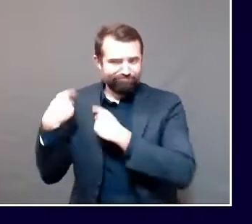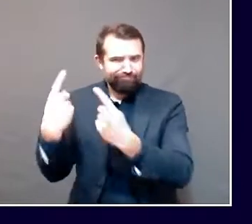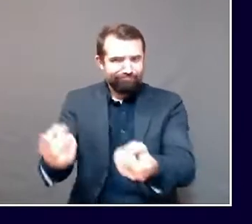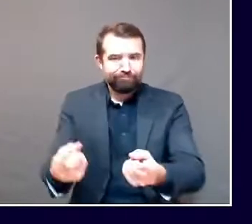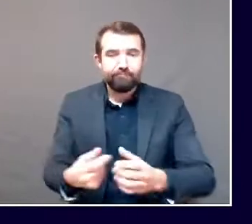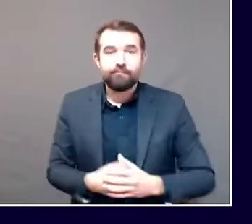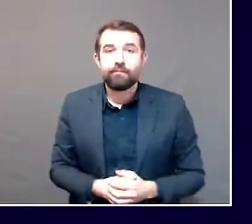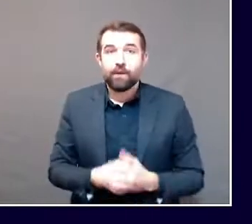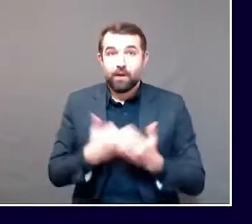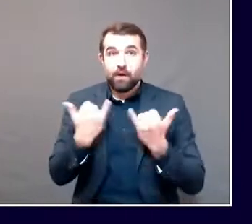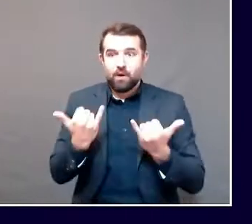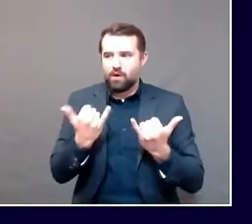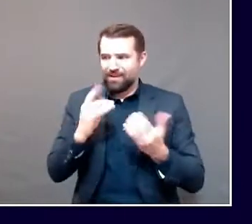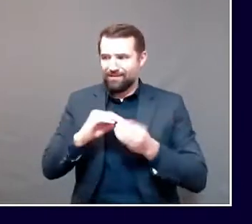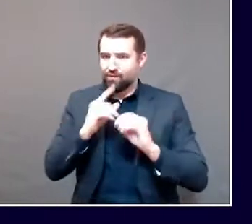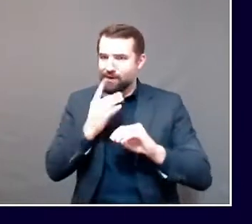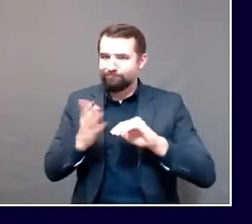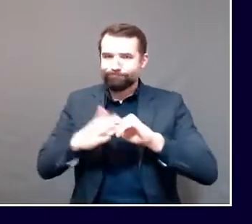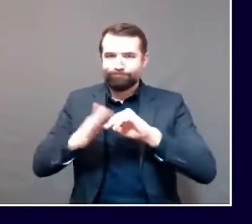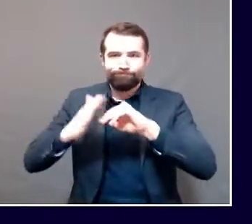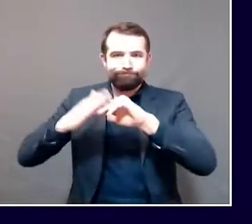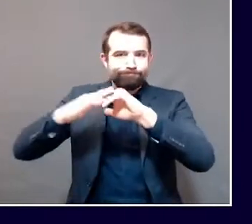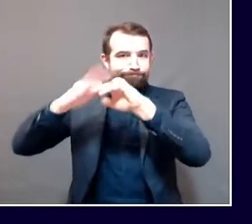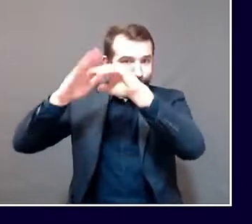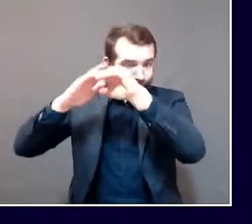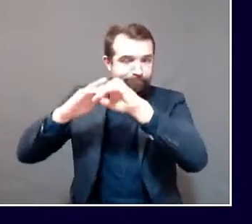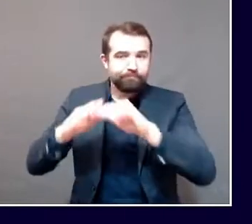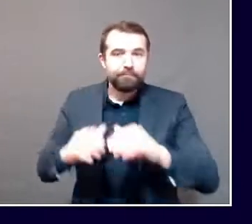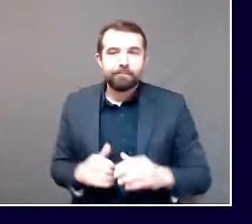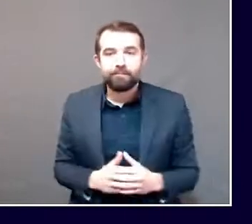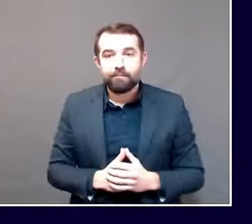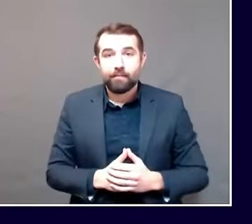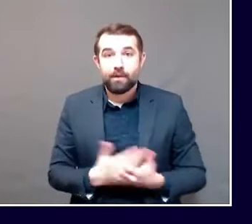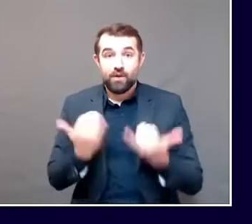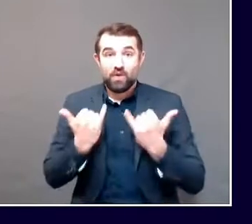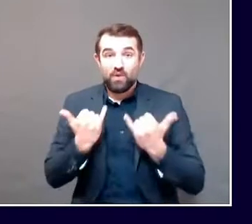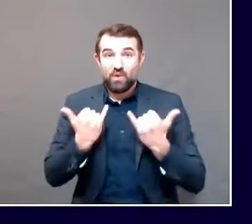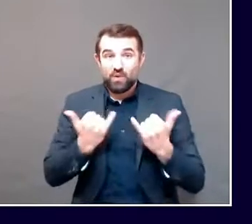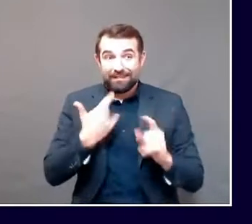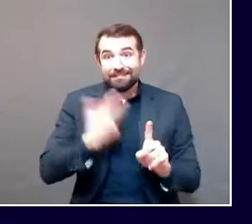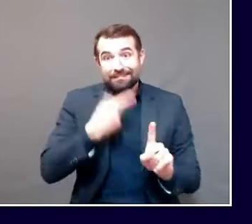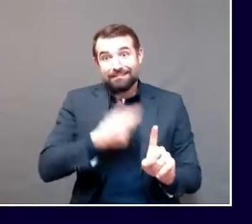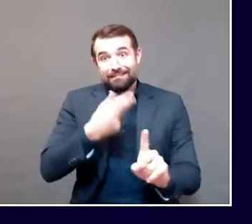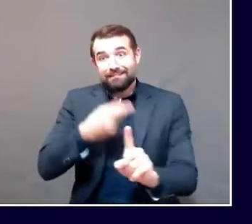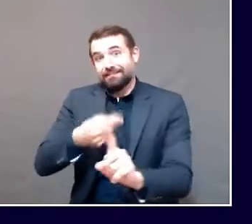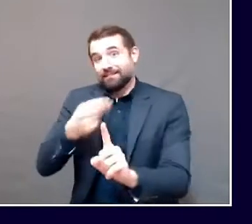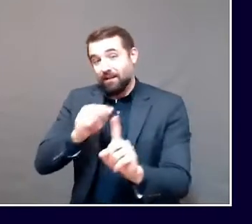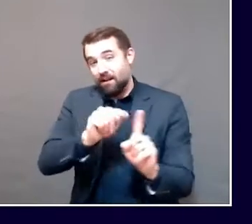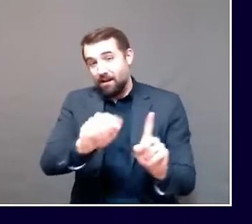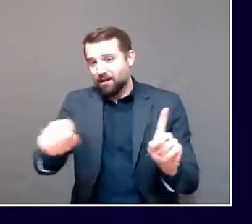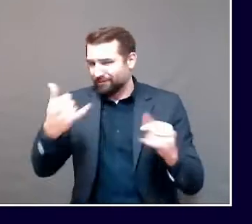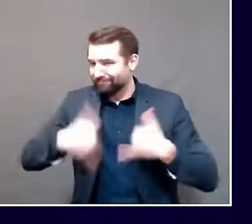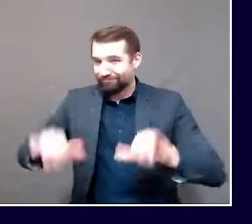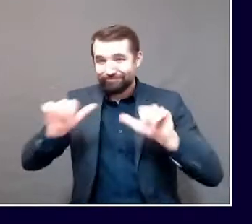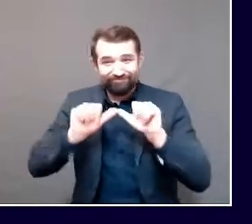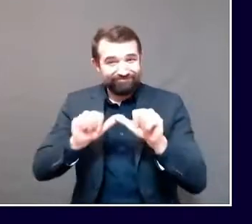Maine, vaccine efforts are underway as we speak. So that number will continue to go up.